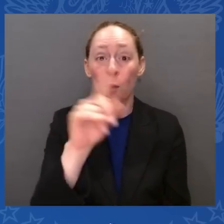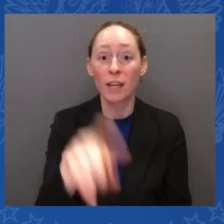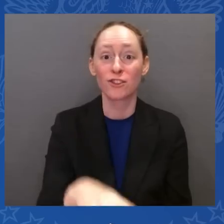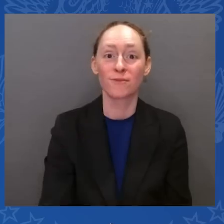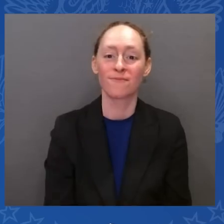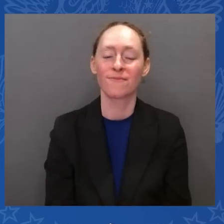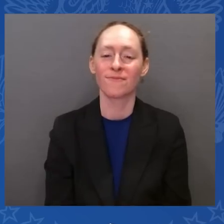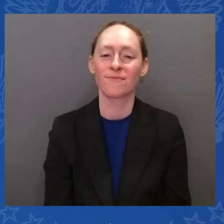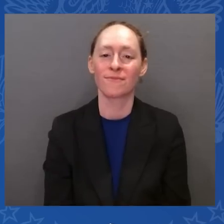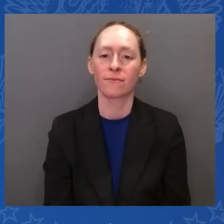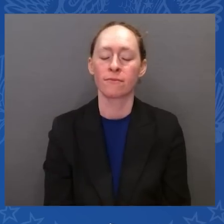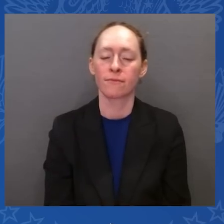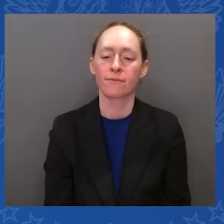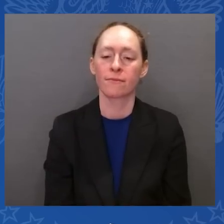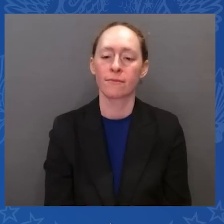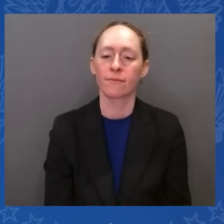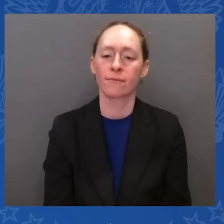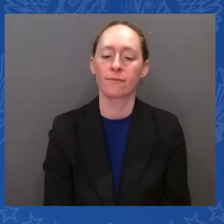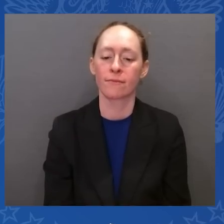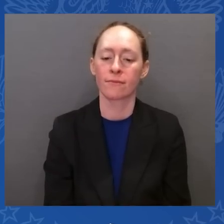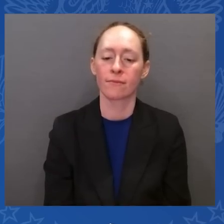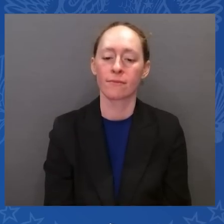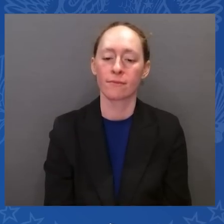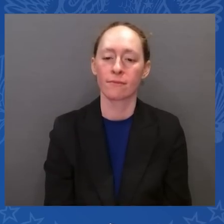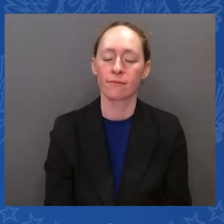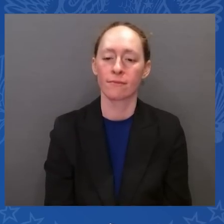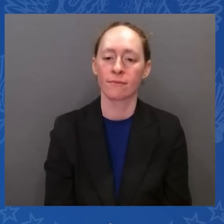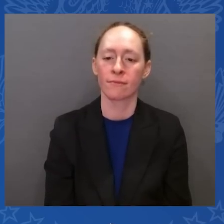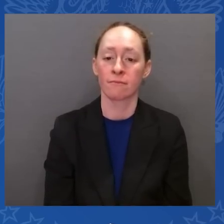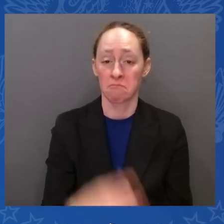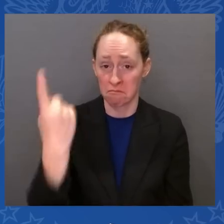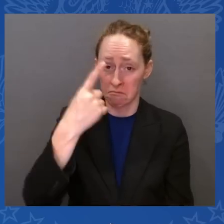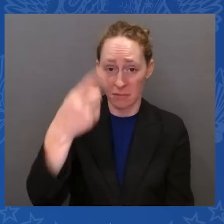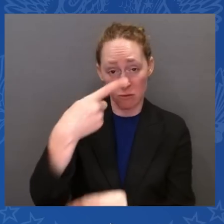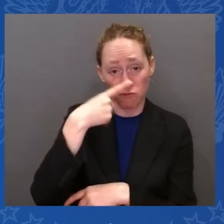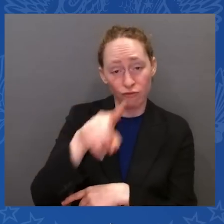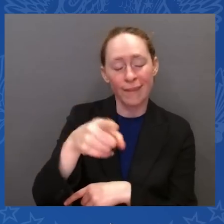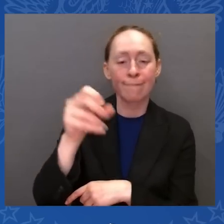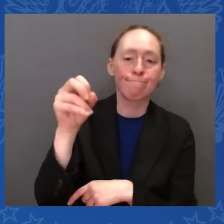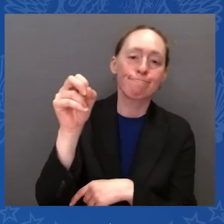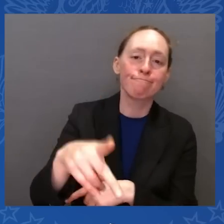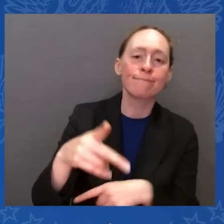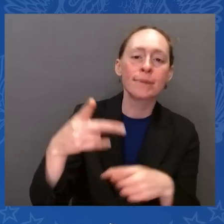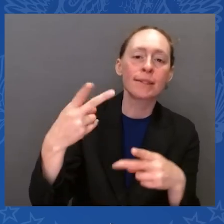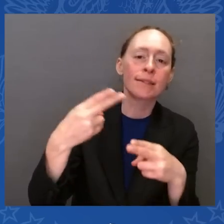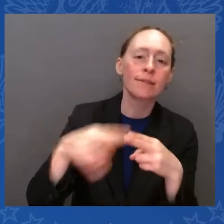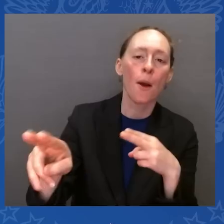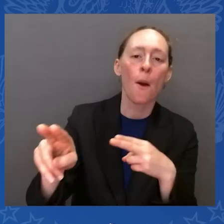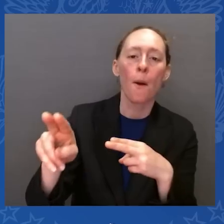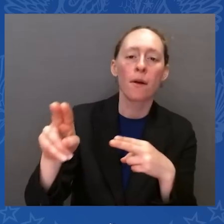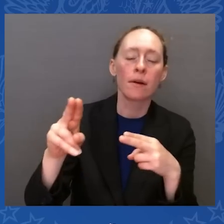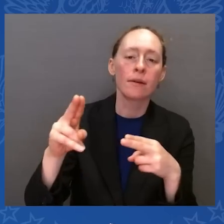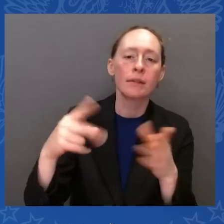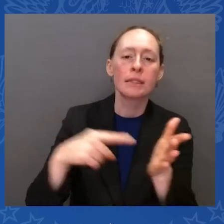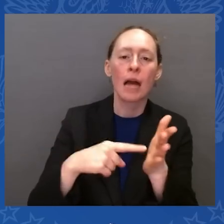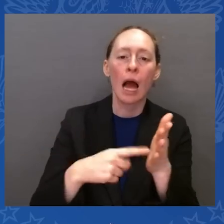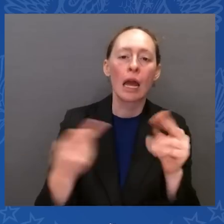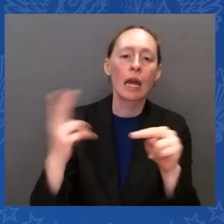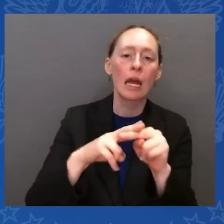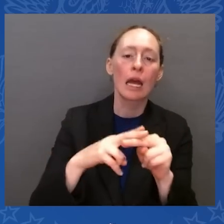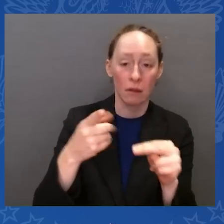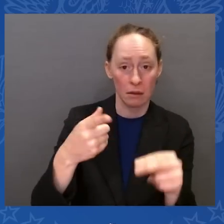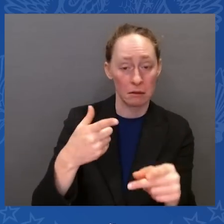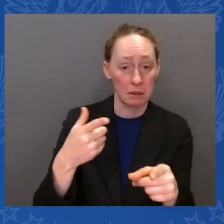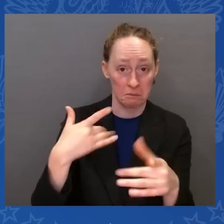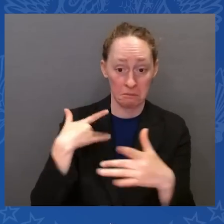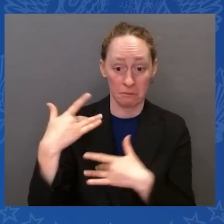It never will. Thank you, and now I'll take your questions. Yes, ma'am. Will you rule out a